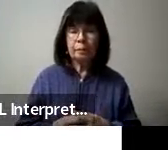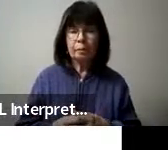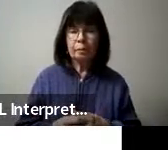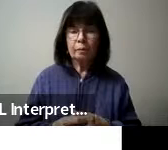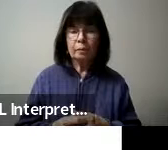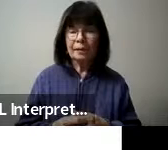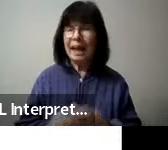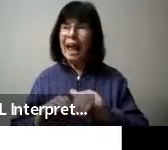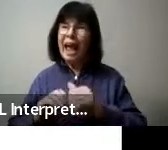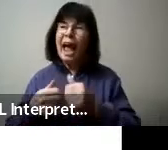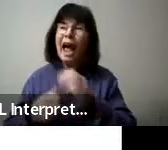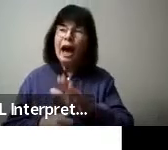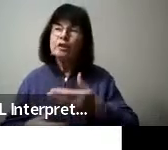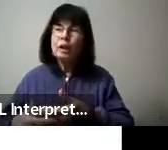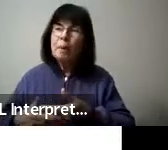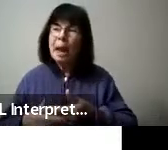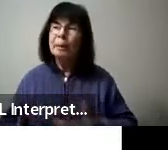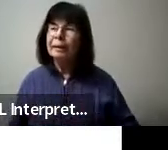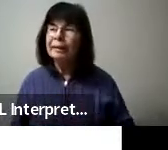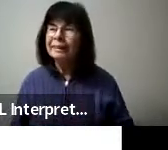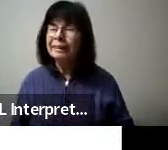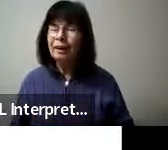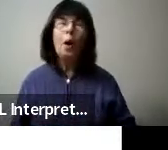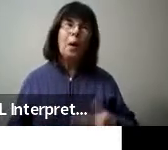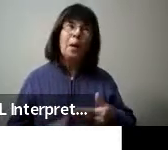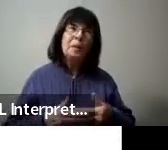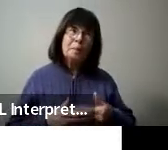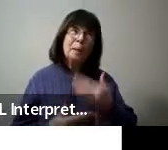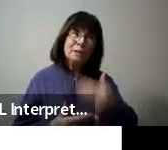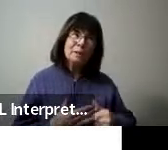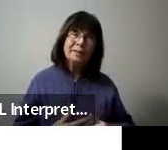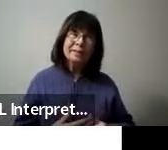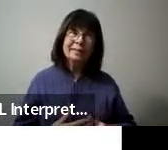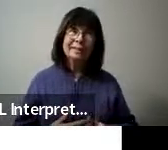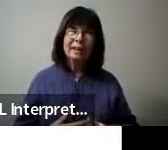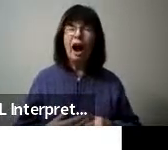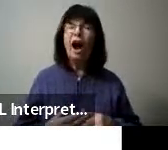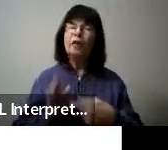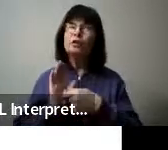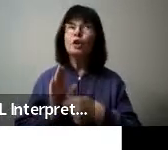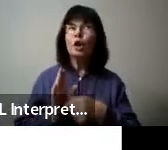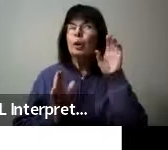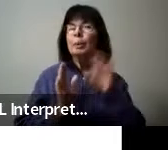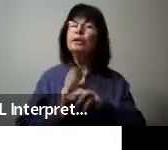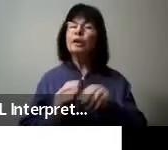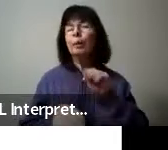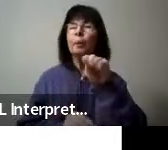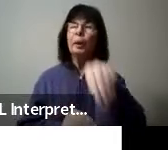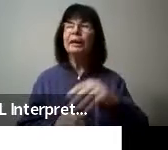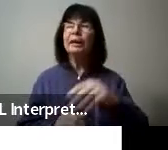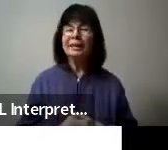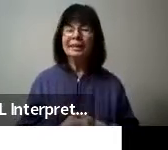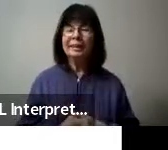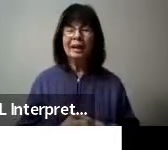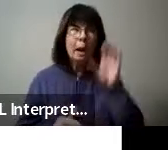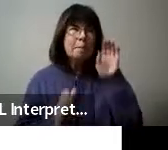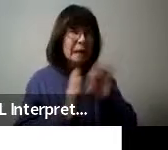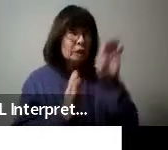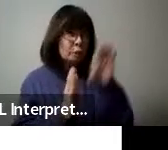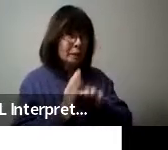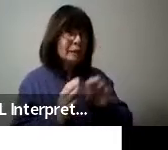the baby? Baby's good. I'll try to conjure up a picture of him and drop it in the slide deck. Pictures.